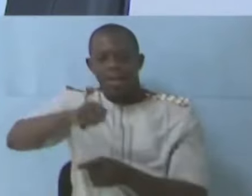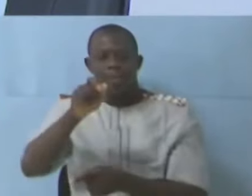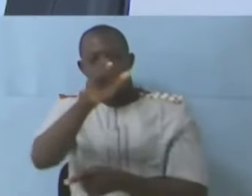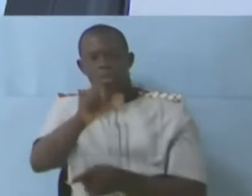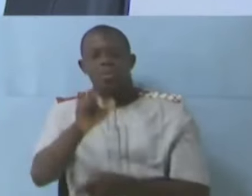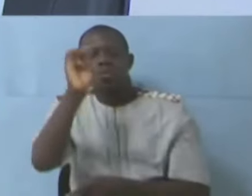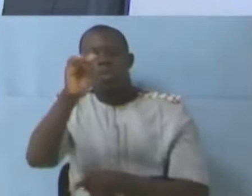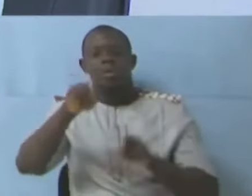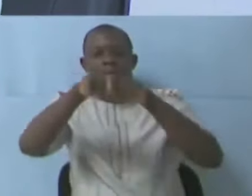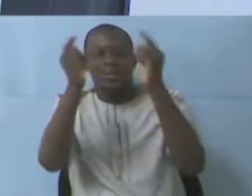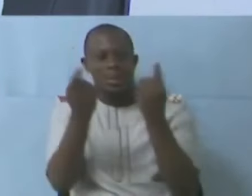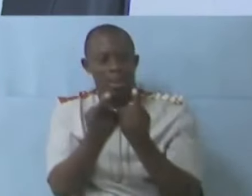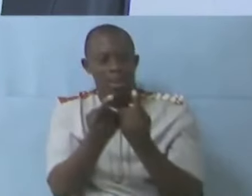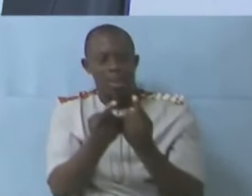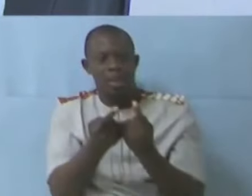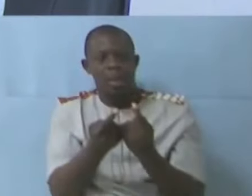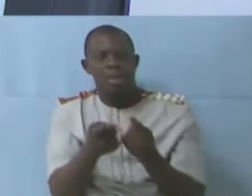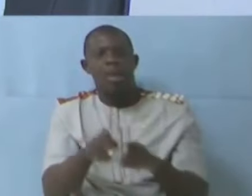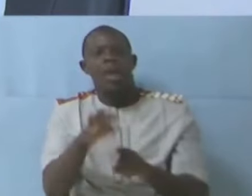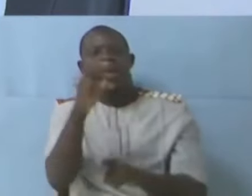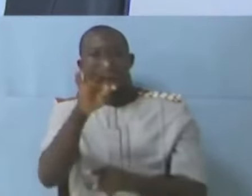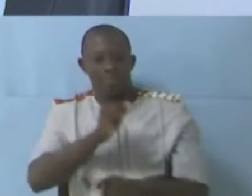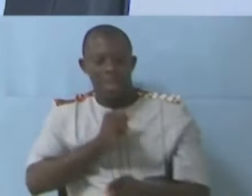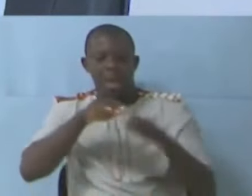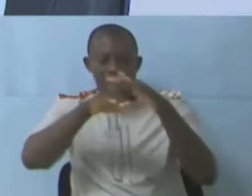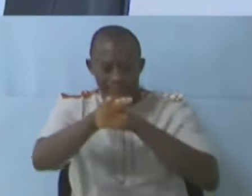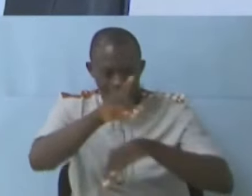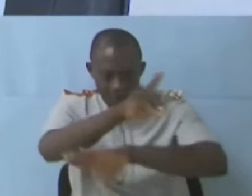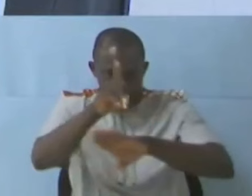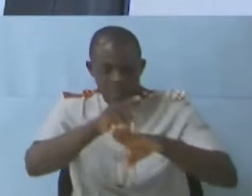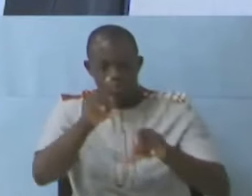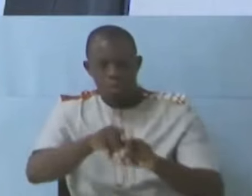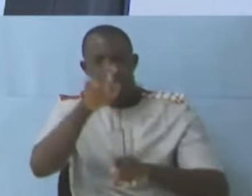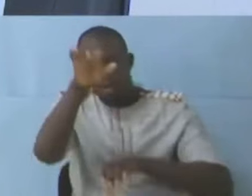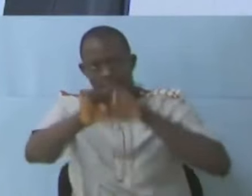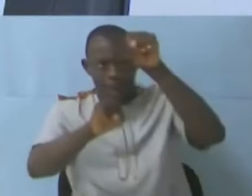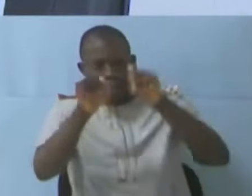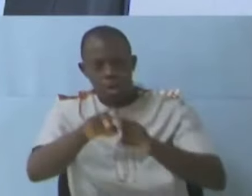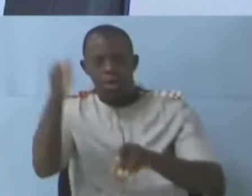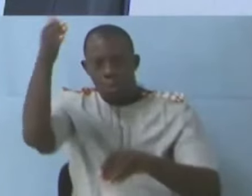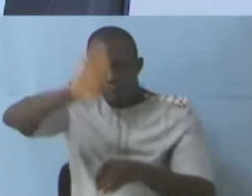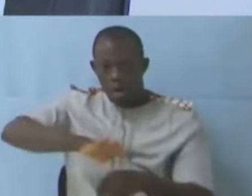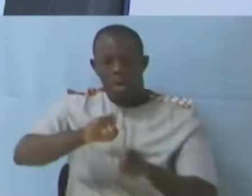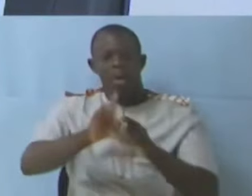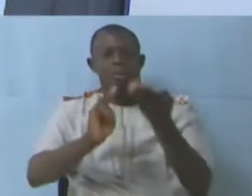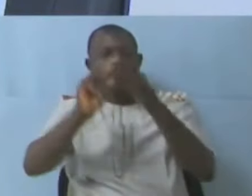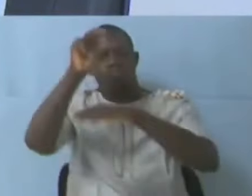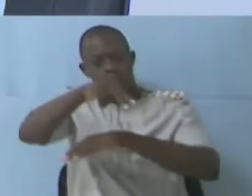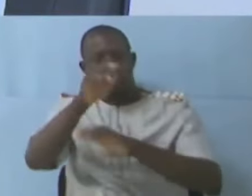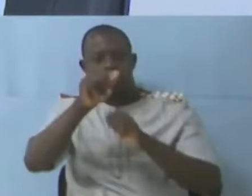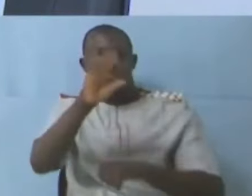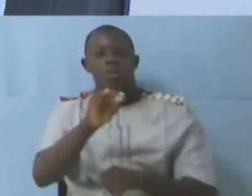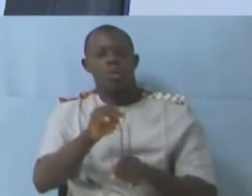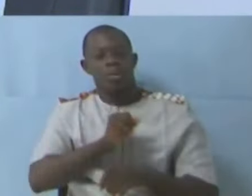general. Suma duggé fofu mën na dem ek fence den ma ñaay ma dem. Then if I enter there I can climb on the fence and then I go. Amena